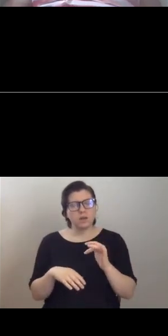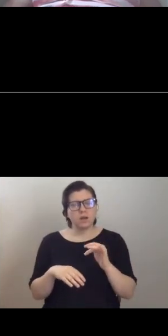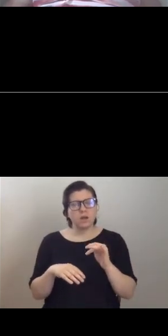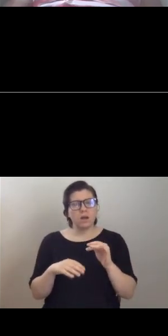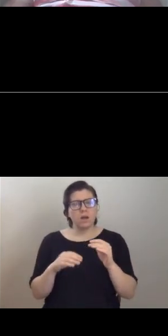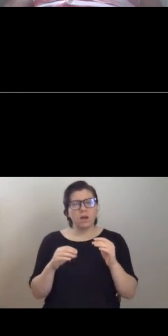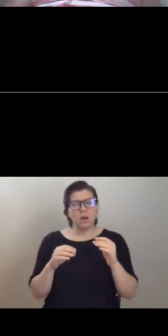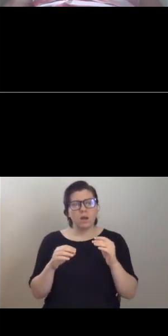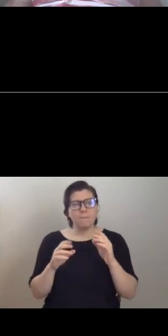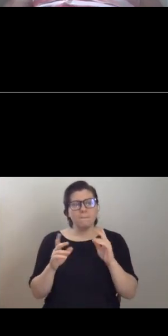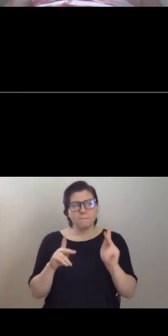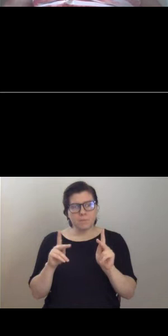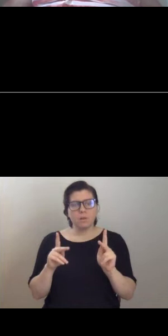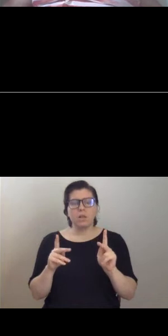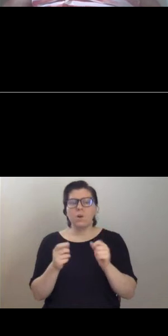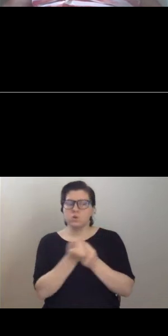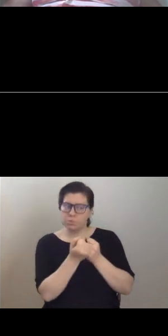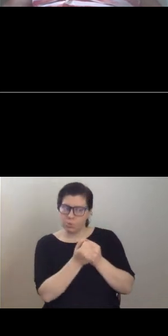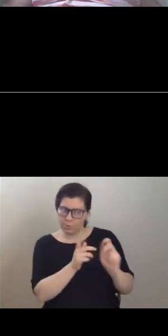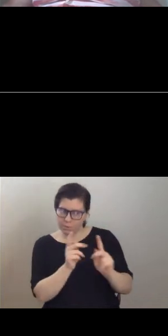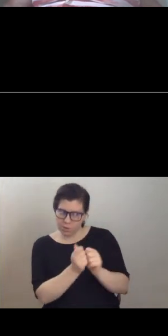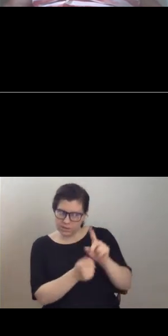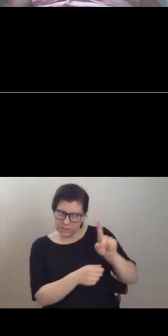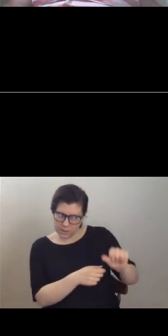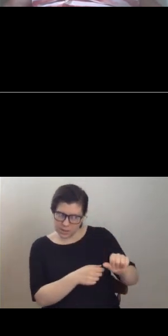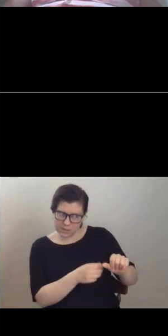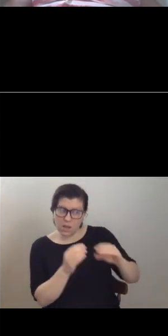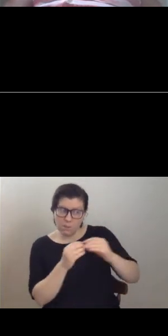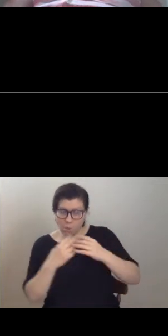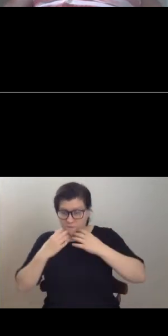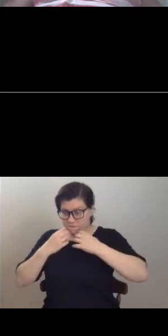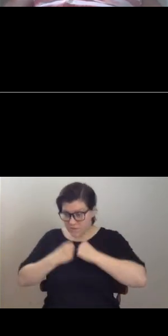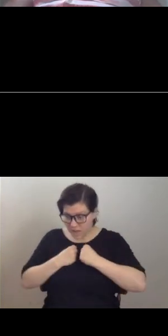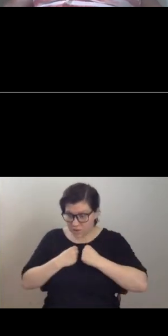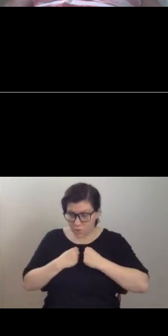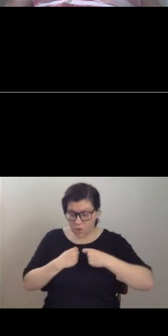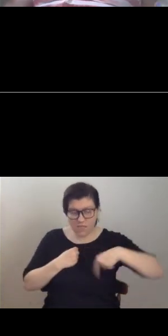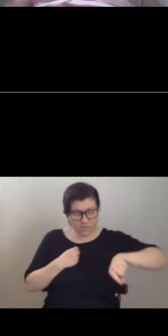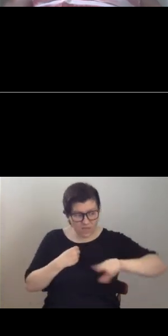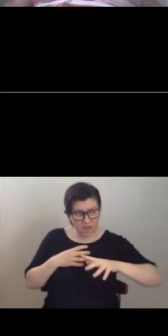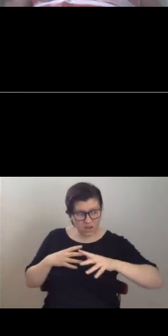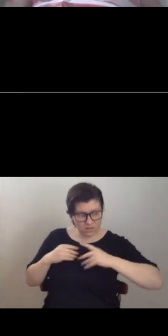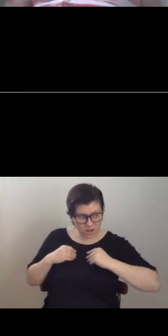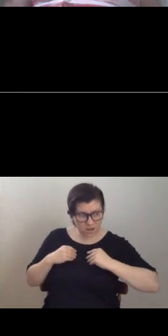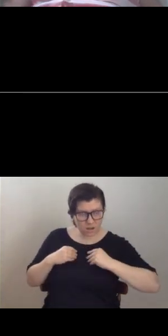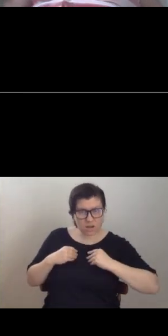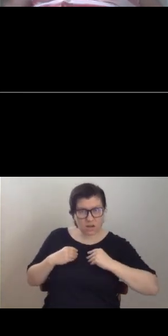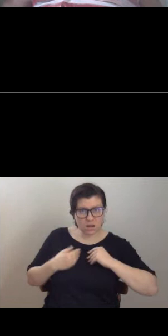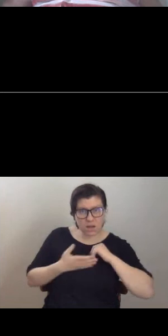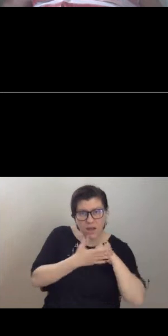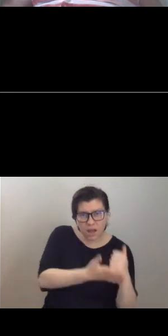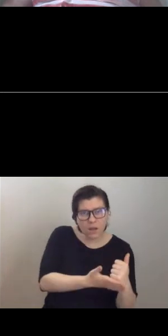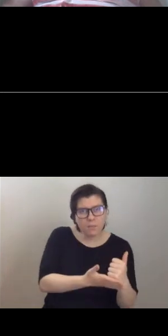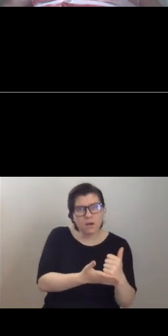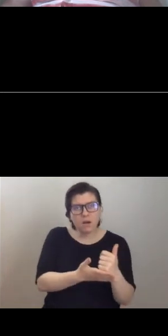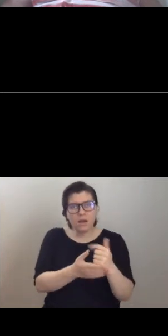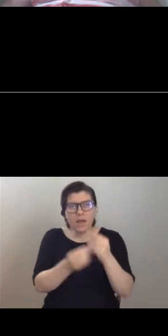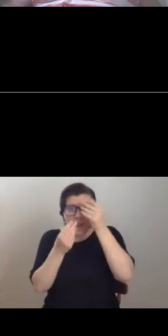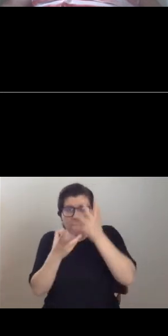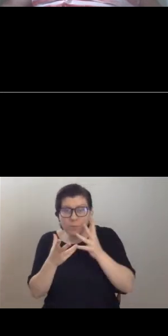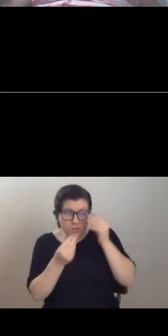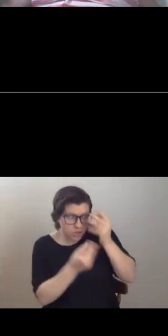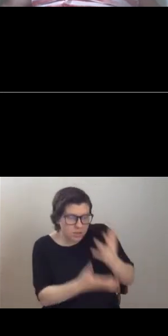support people with disabilities put into helping people and get the information they need and